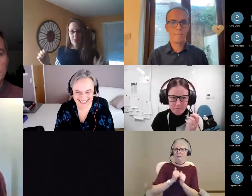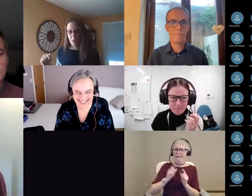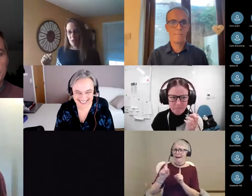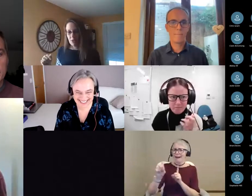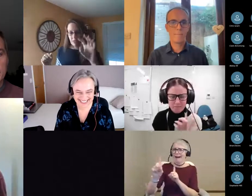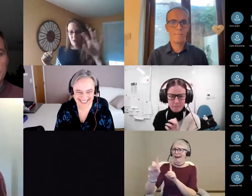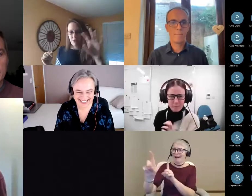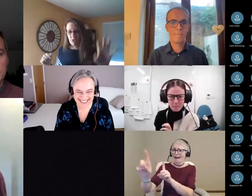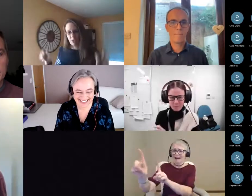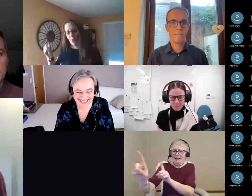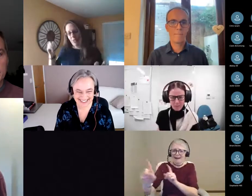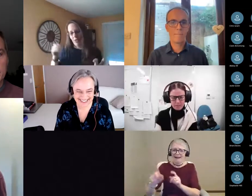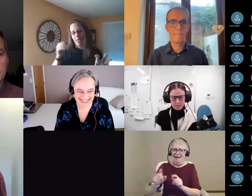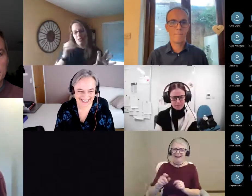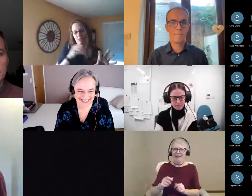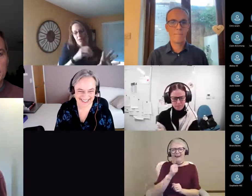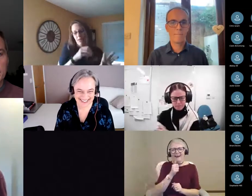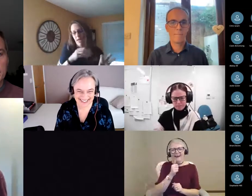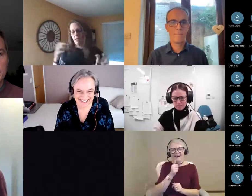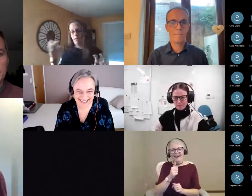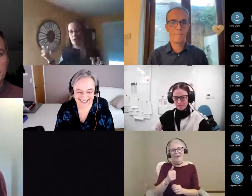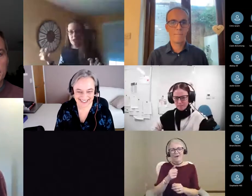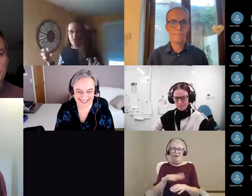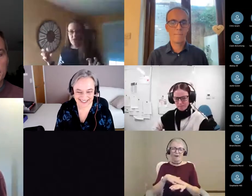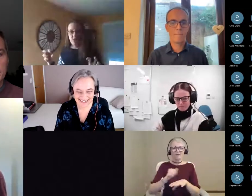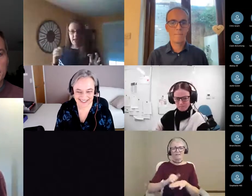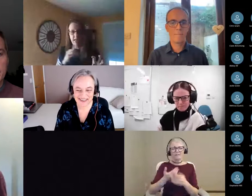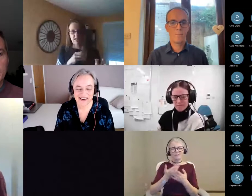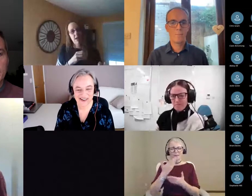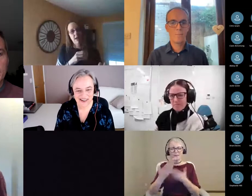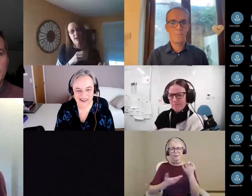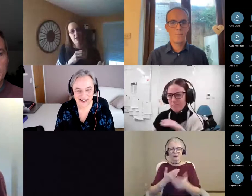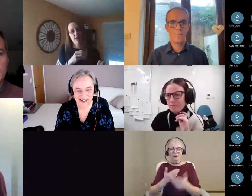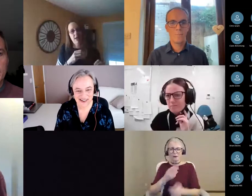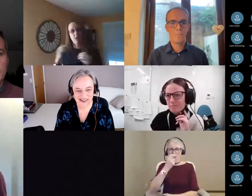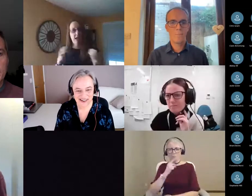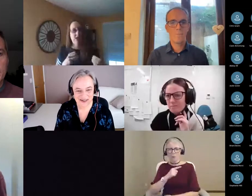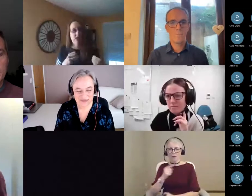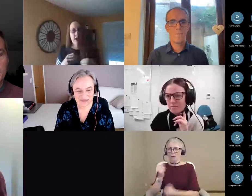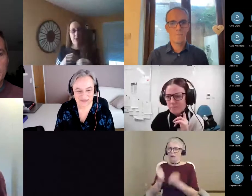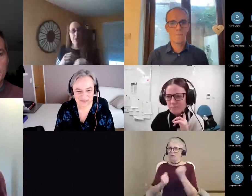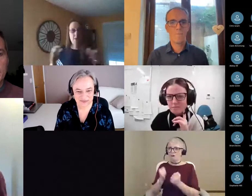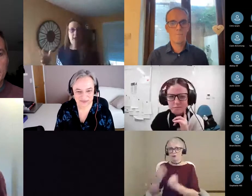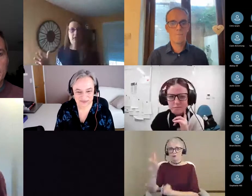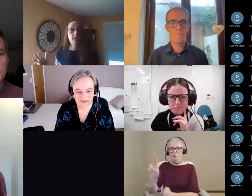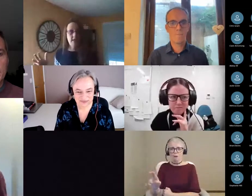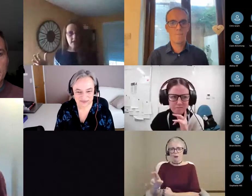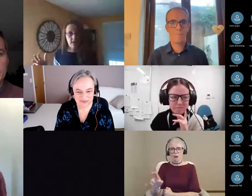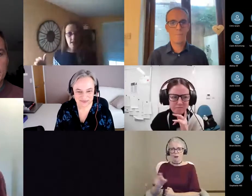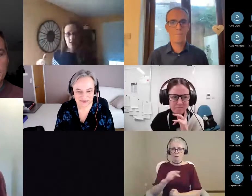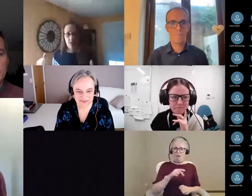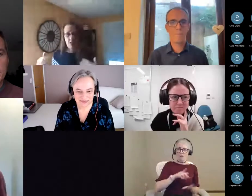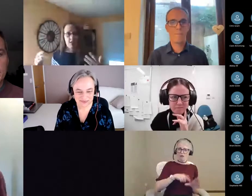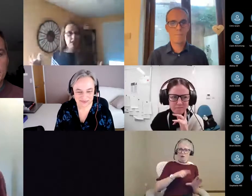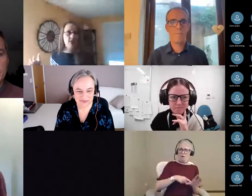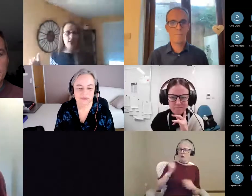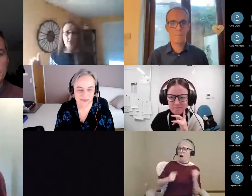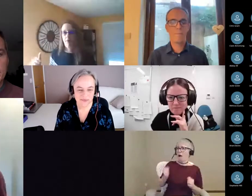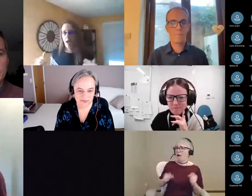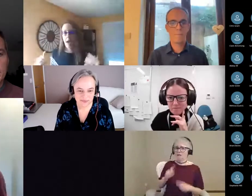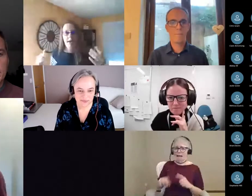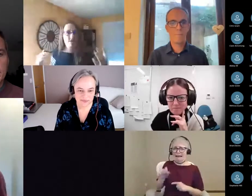know, the older kid runs to school and the little kid is running behind. I've always felt like that's our industry catching up to whatever the technology is,